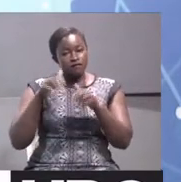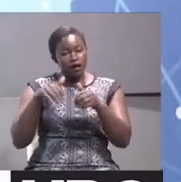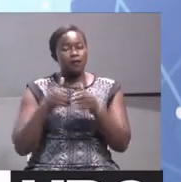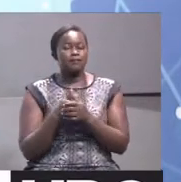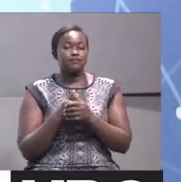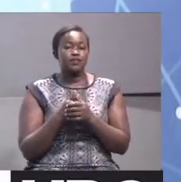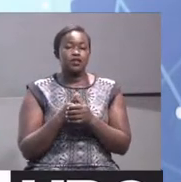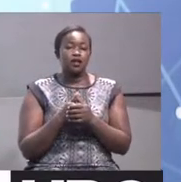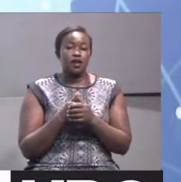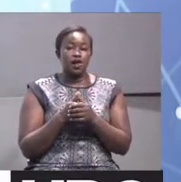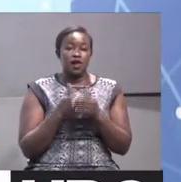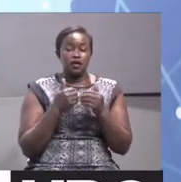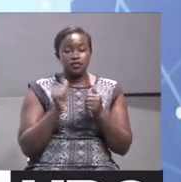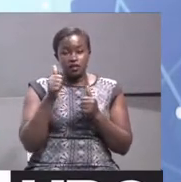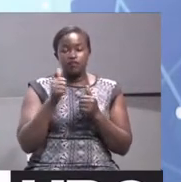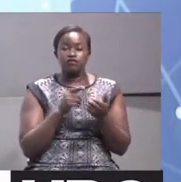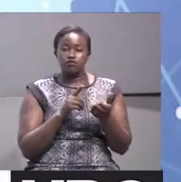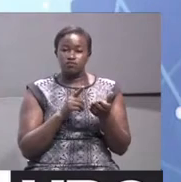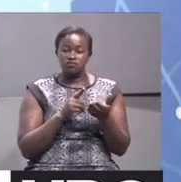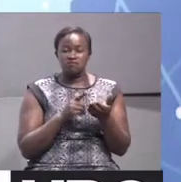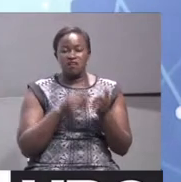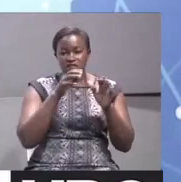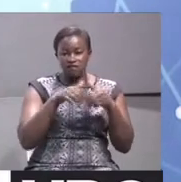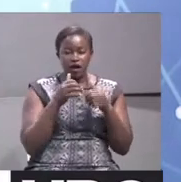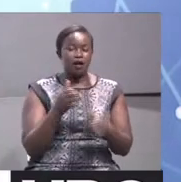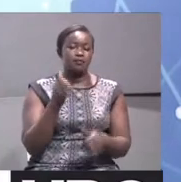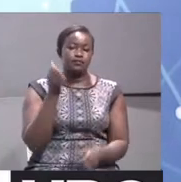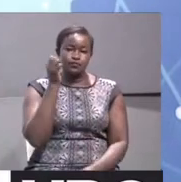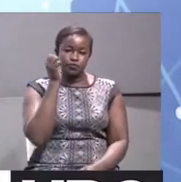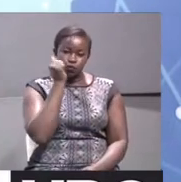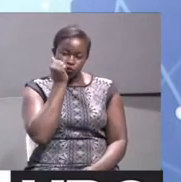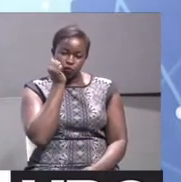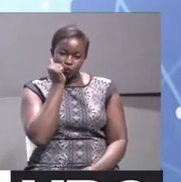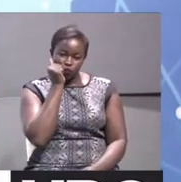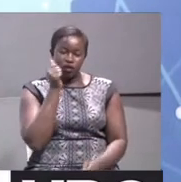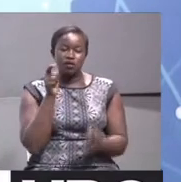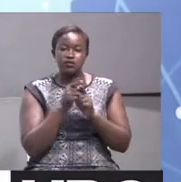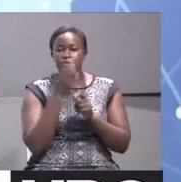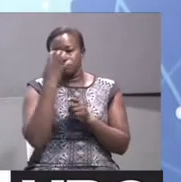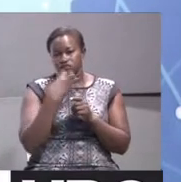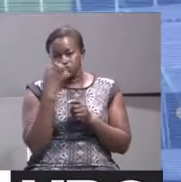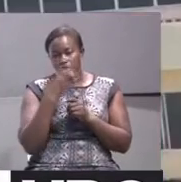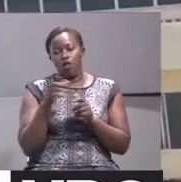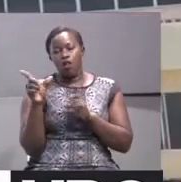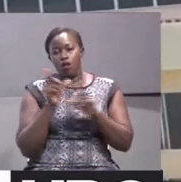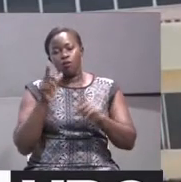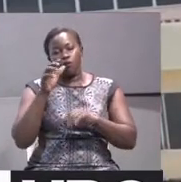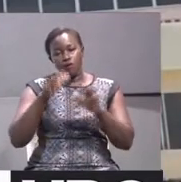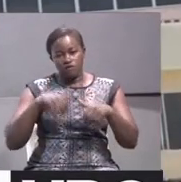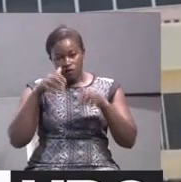primary source of input is oranges and mangoes grown by the local farmers in the area.